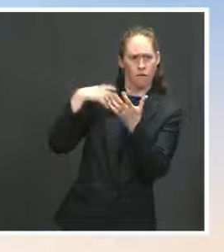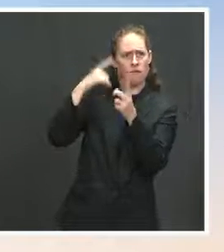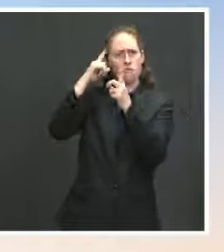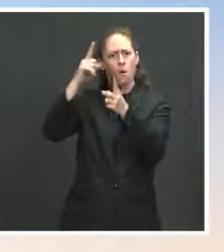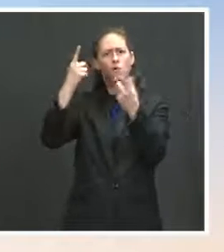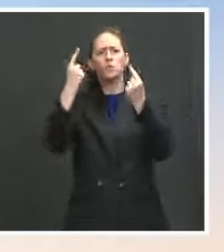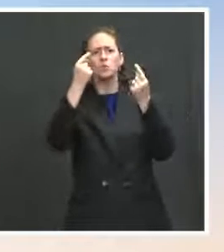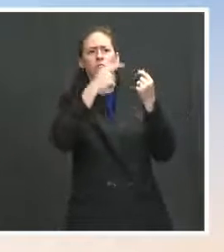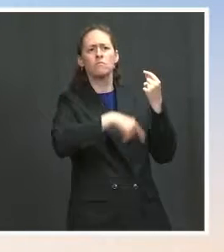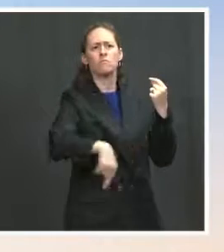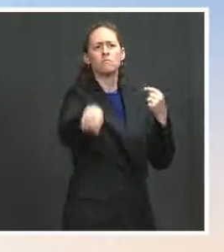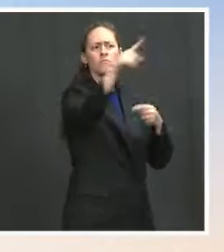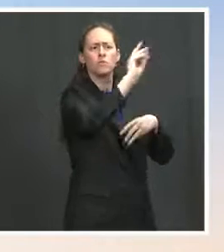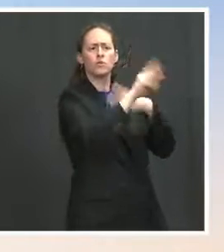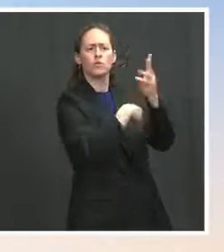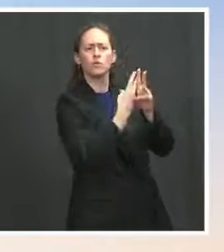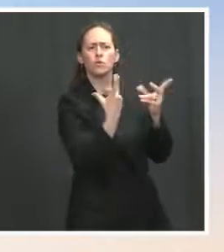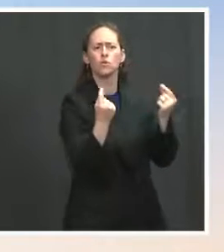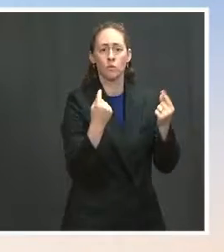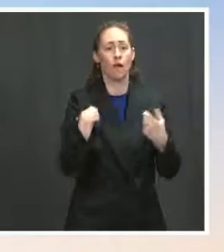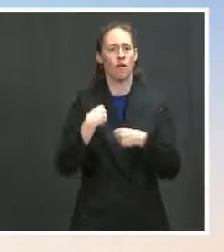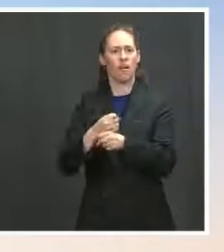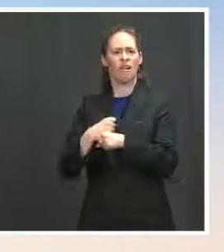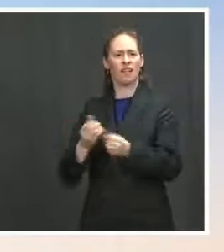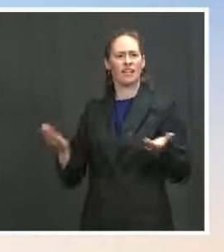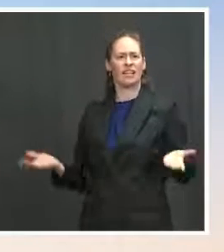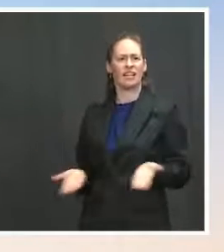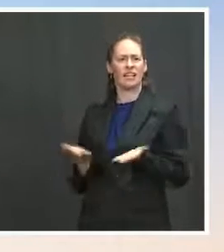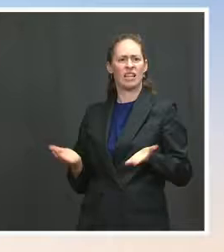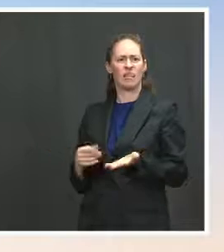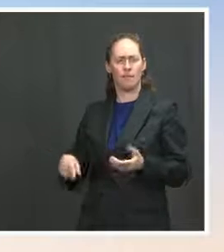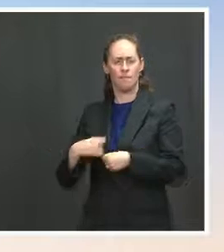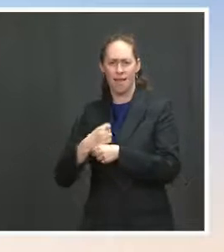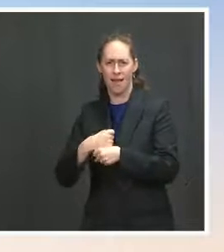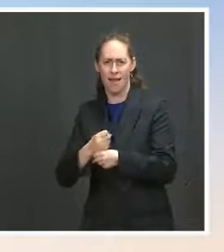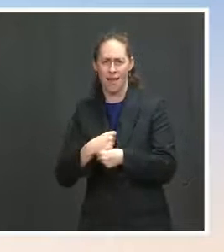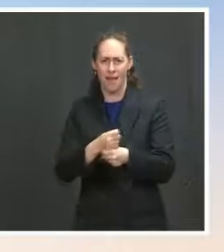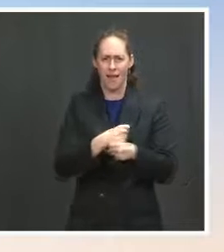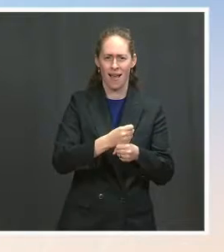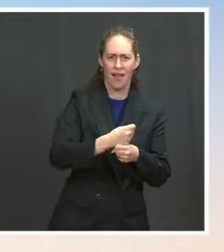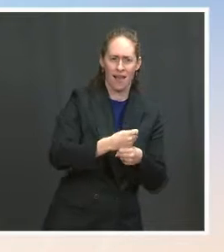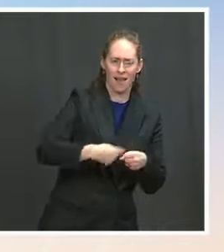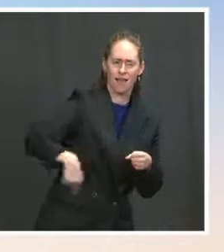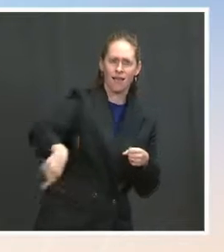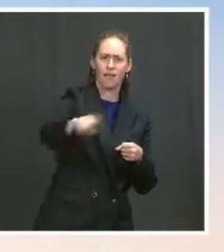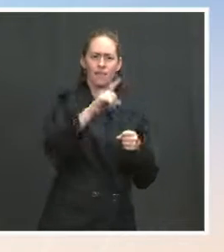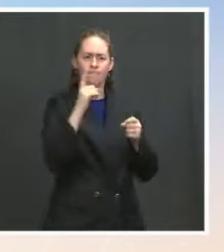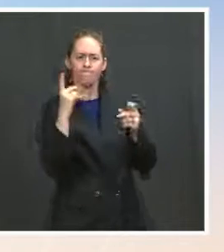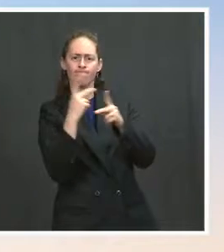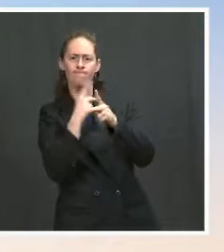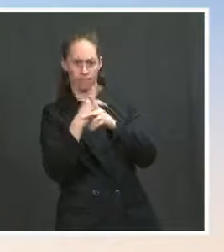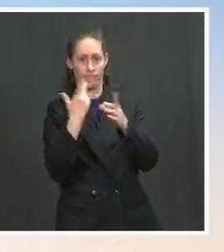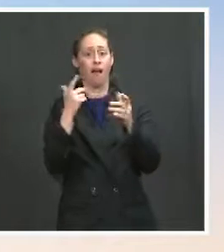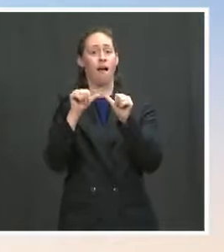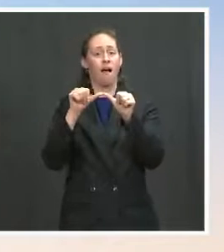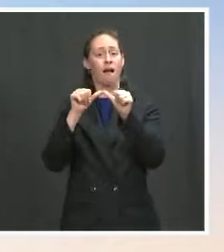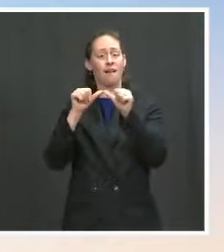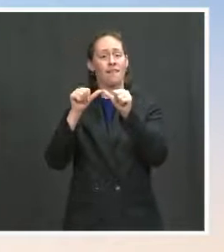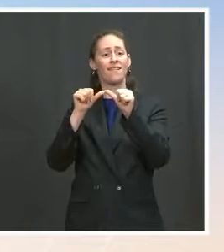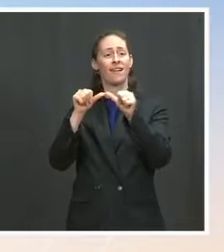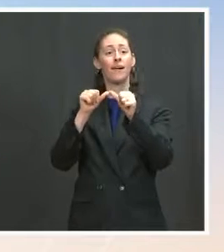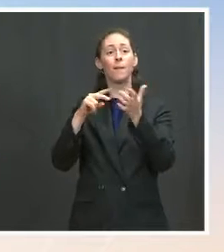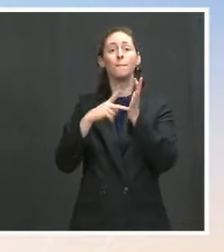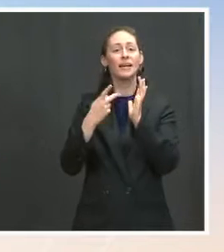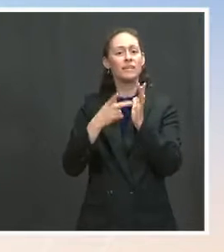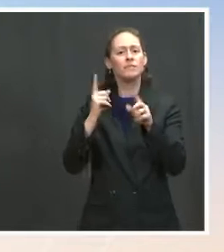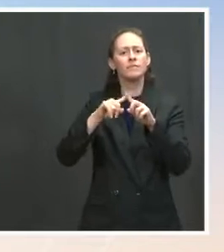home. So we have all these manufacturers who have facilities that will enable us to continue to produce additional supply even beyond, so that we can